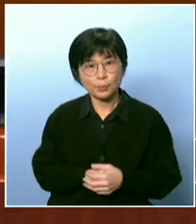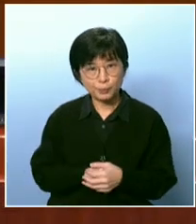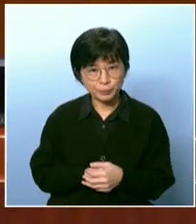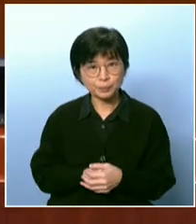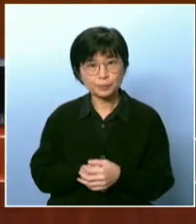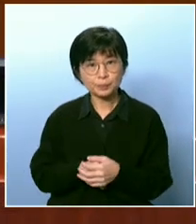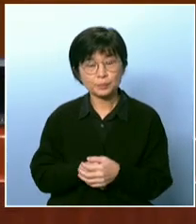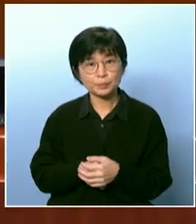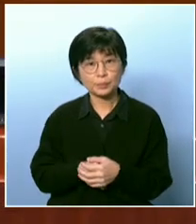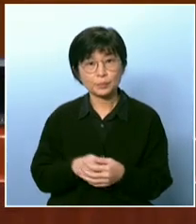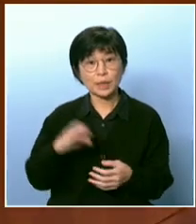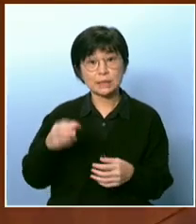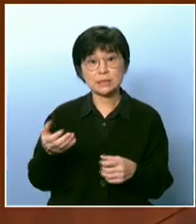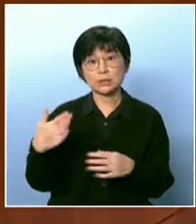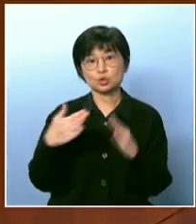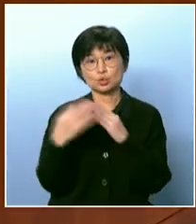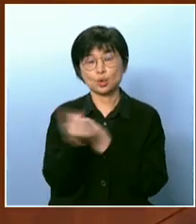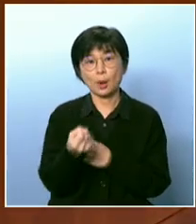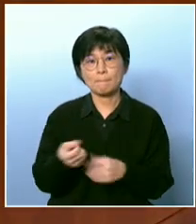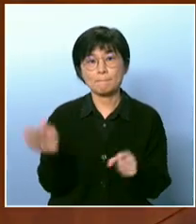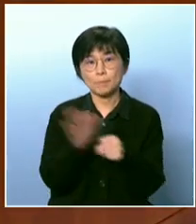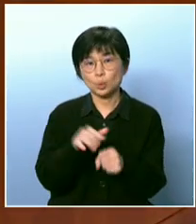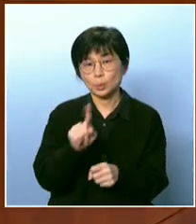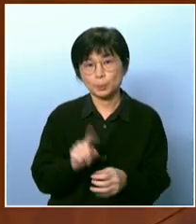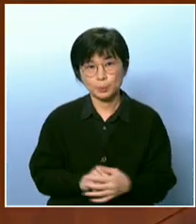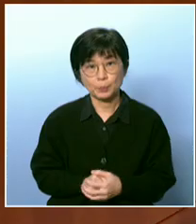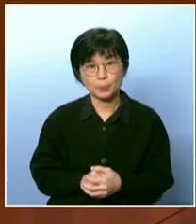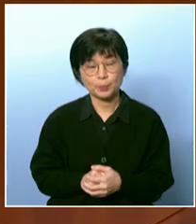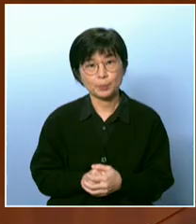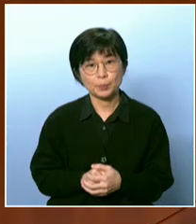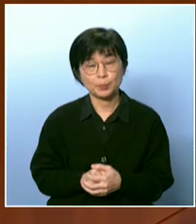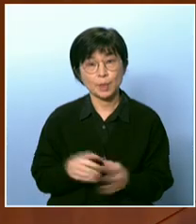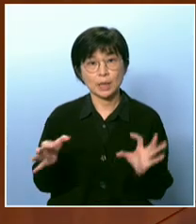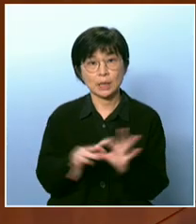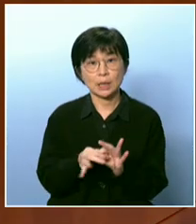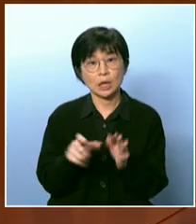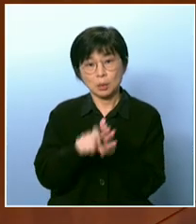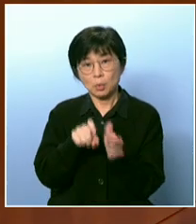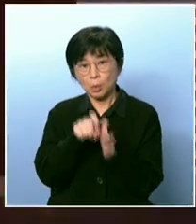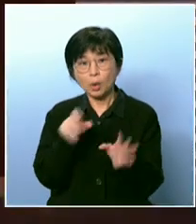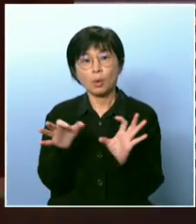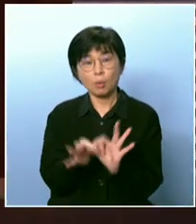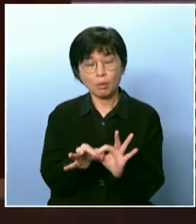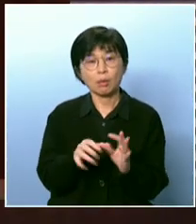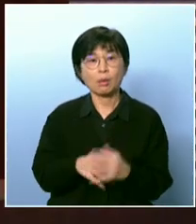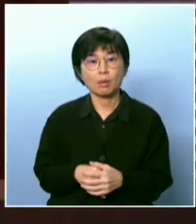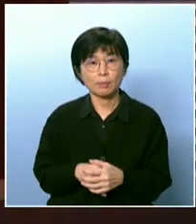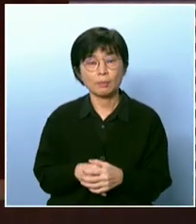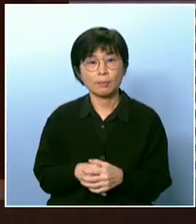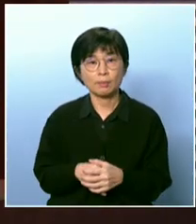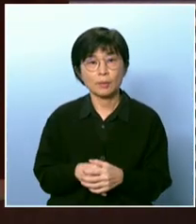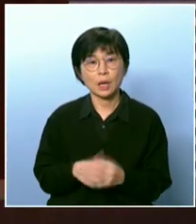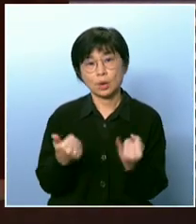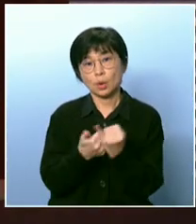mentors because the target group is secondary 1 to secondary 4 students. We want there to be more of an age gap to provide